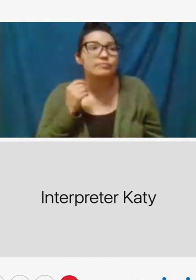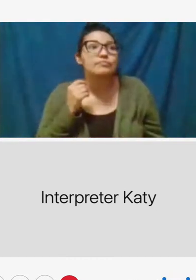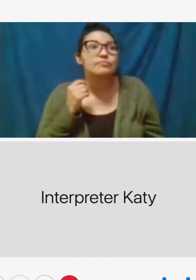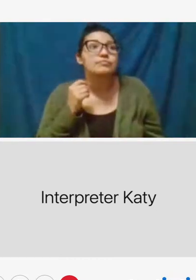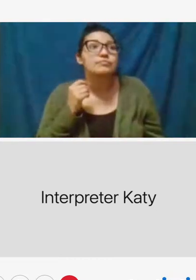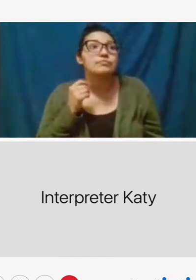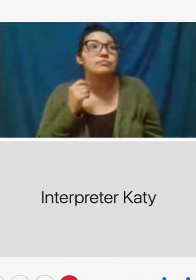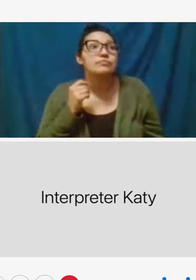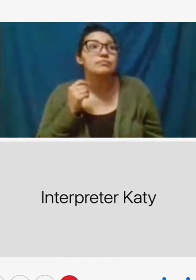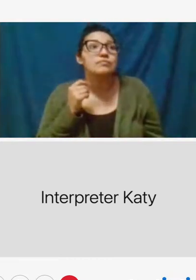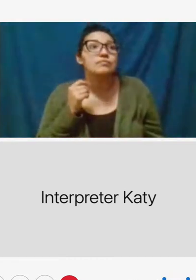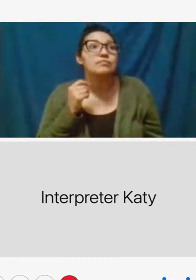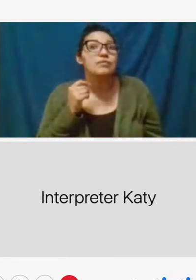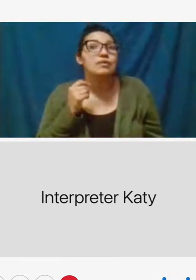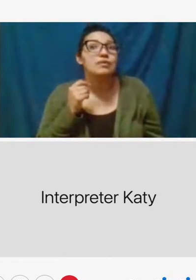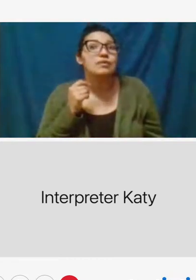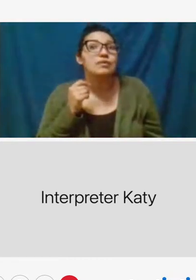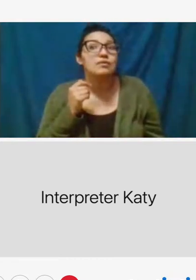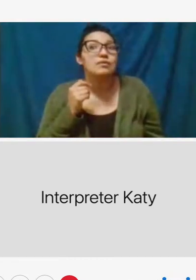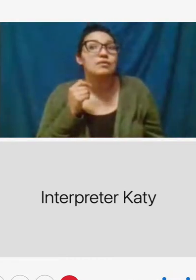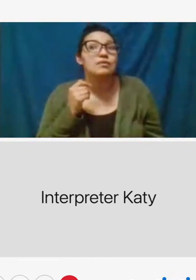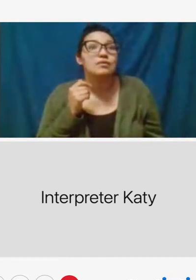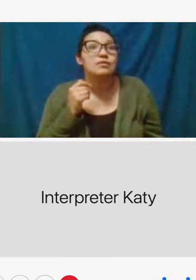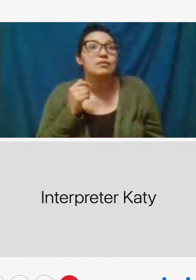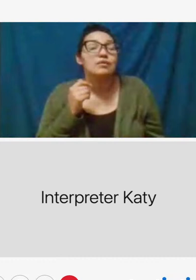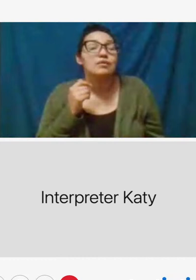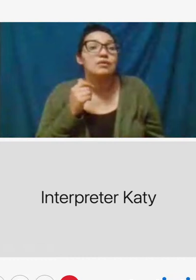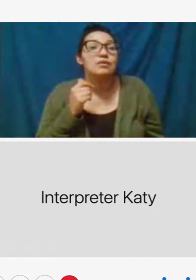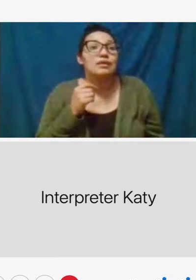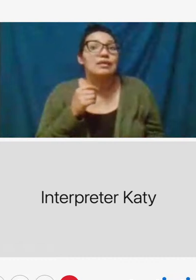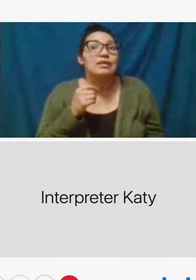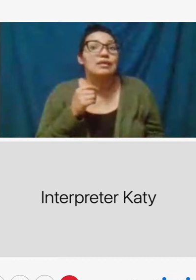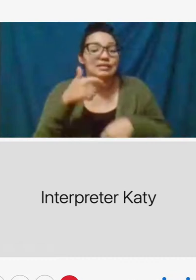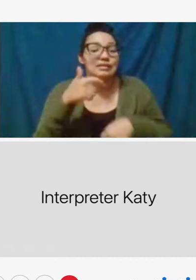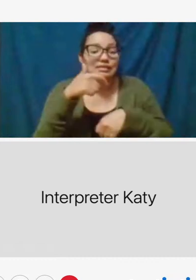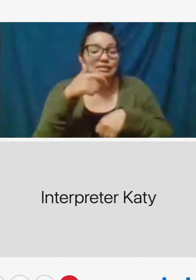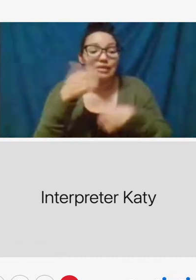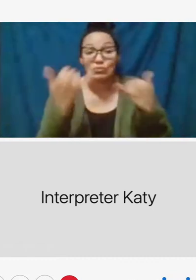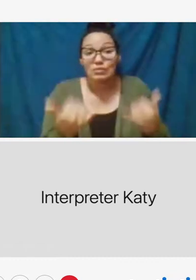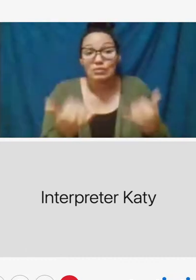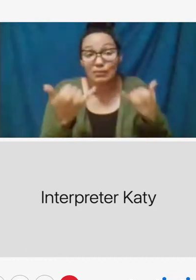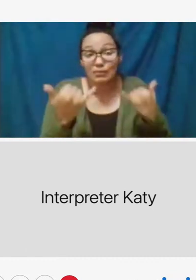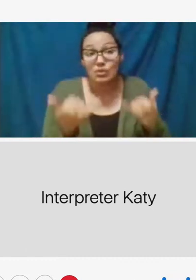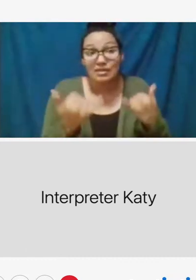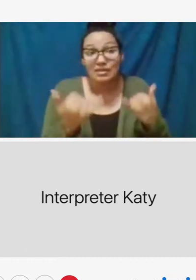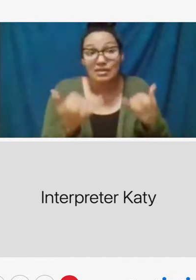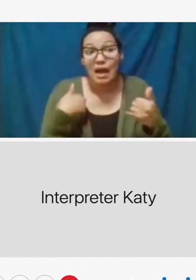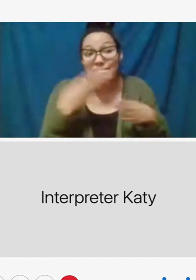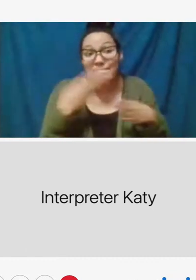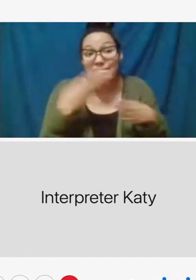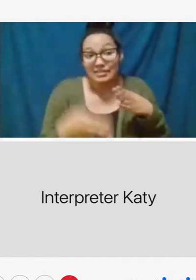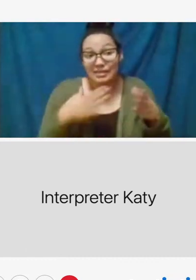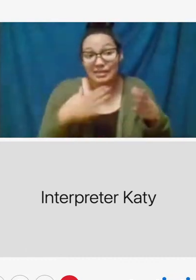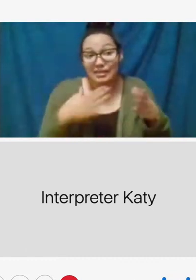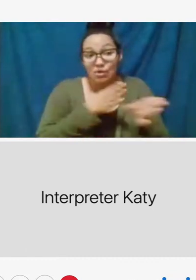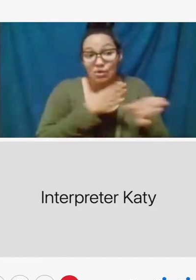um at this particular point in time I'm ending my career in education I'm teaching